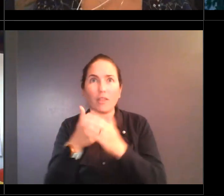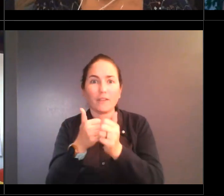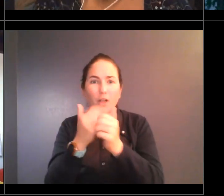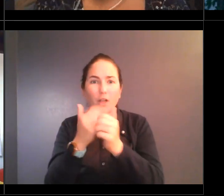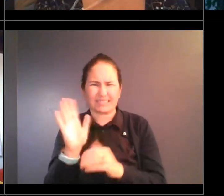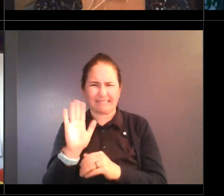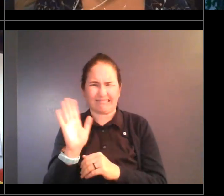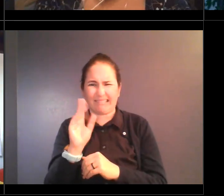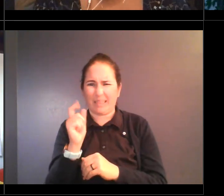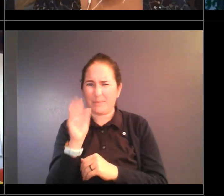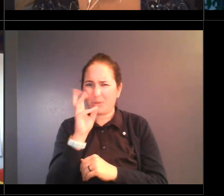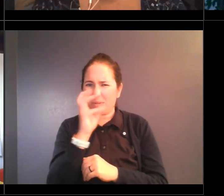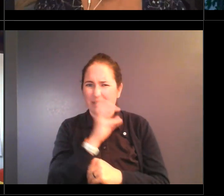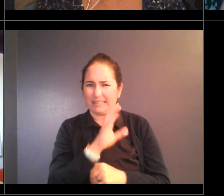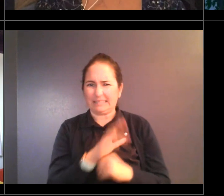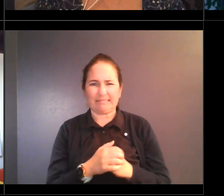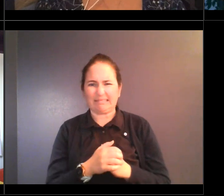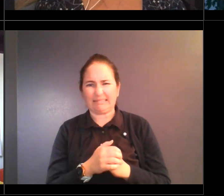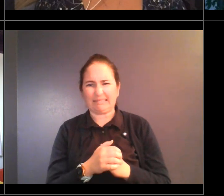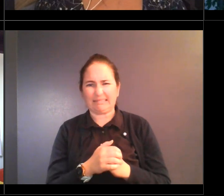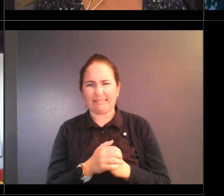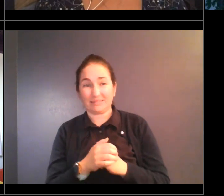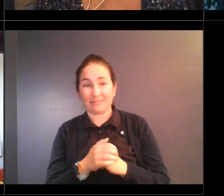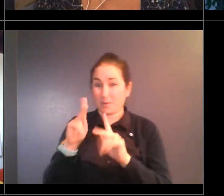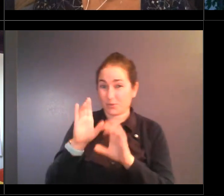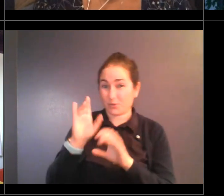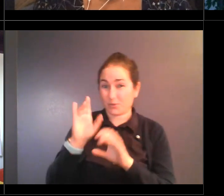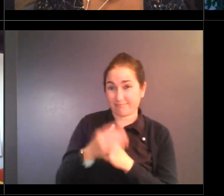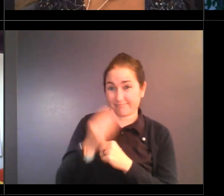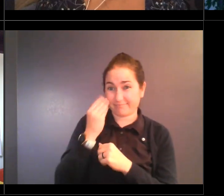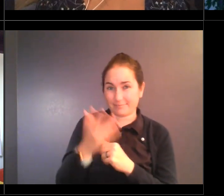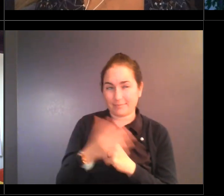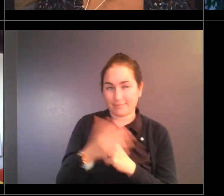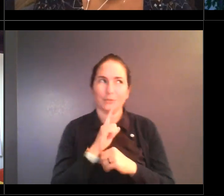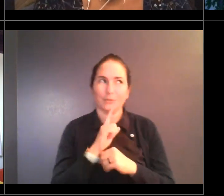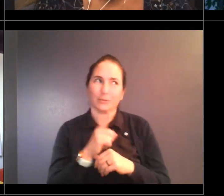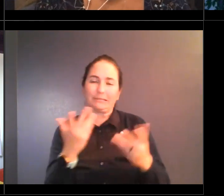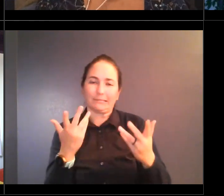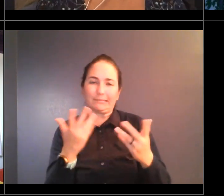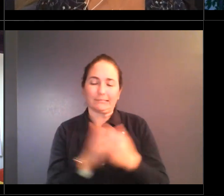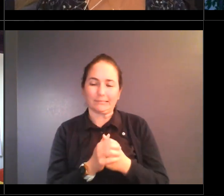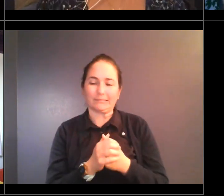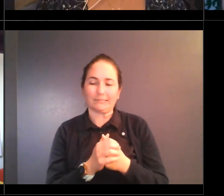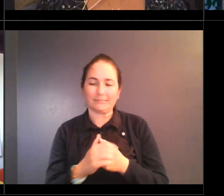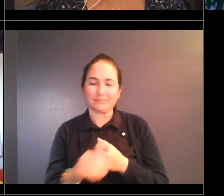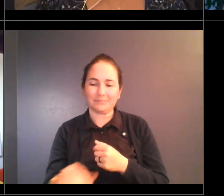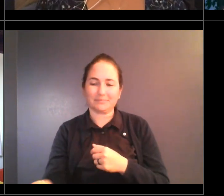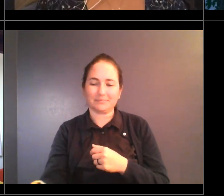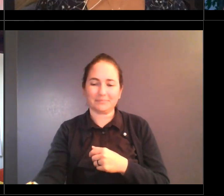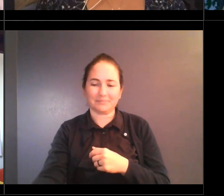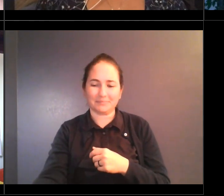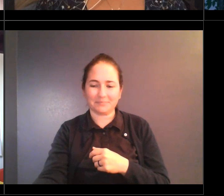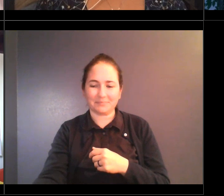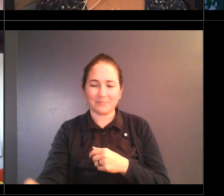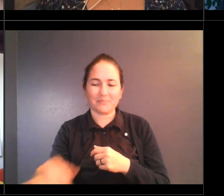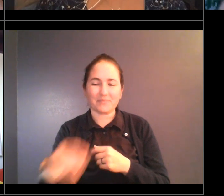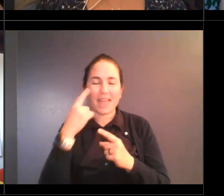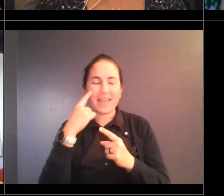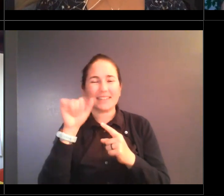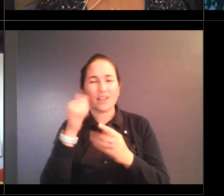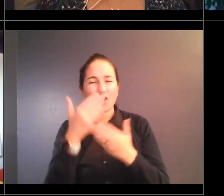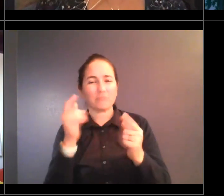creepy, but No, people do it. Oh, I'm sure. But yeah, that's just, I guess, just another thing to think about.